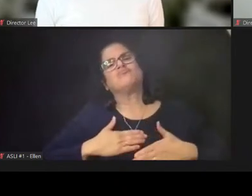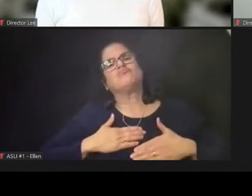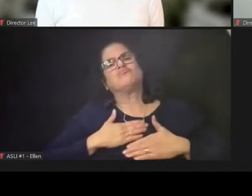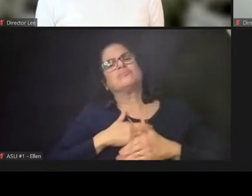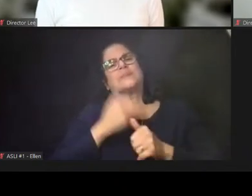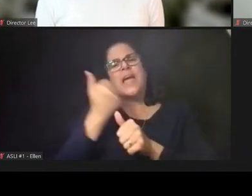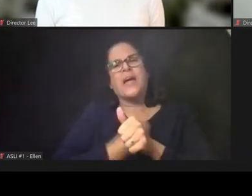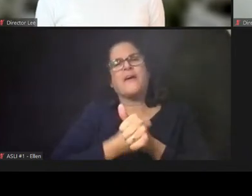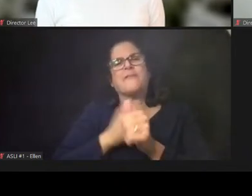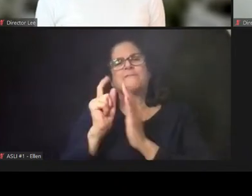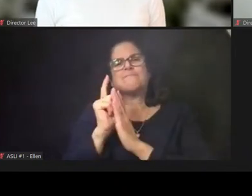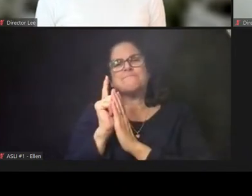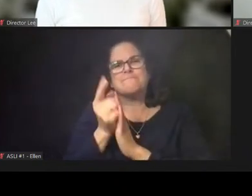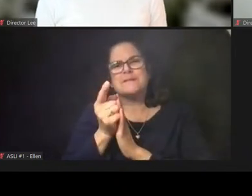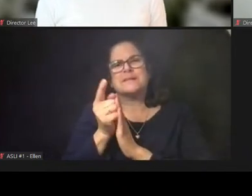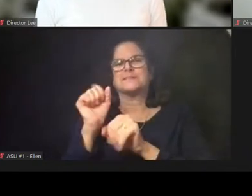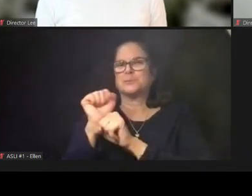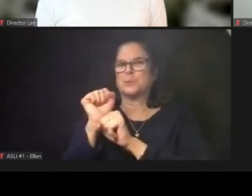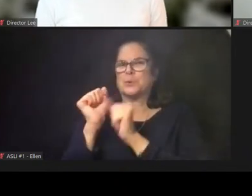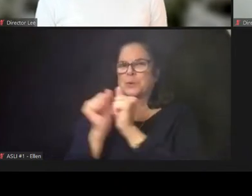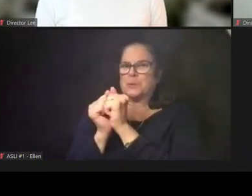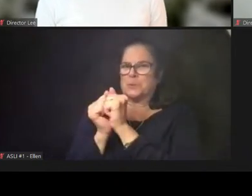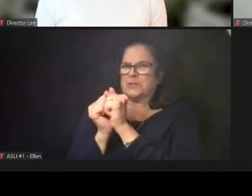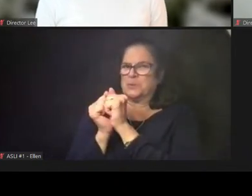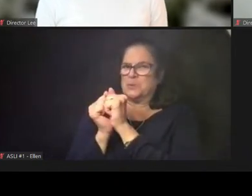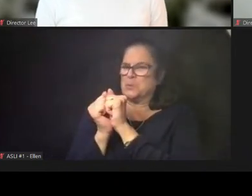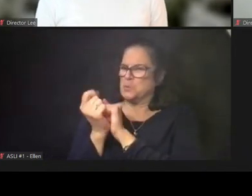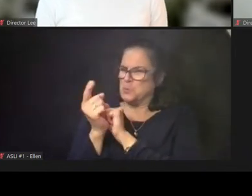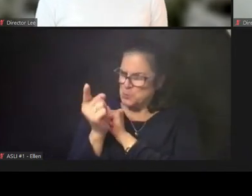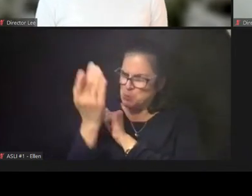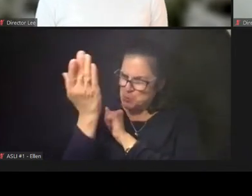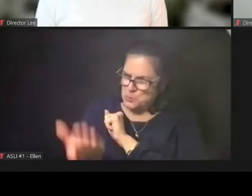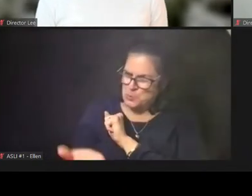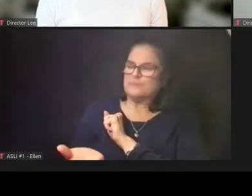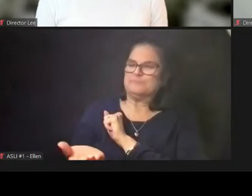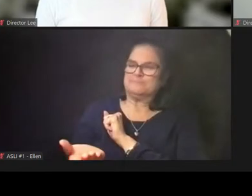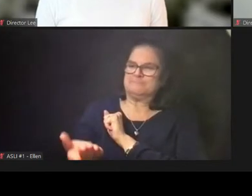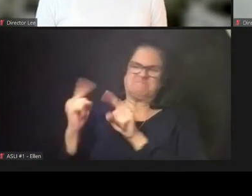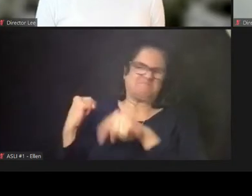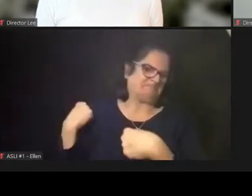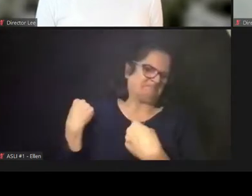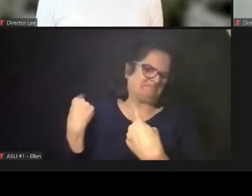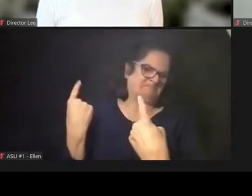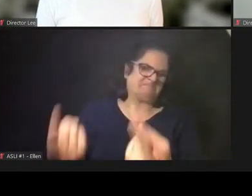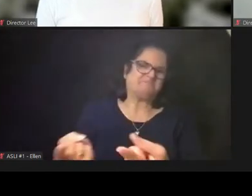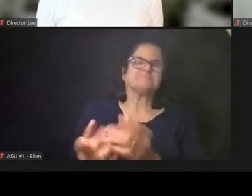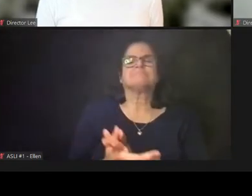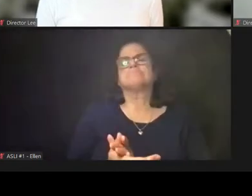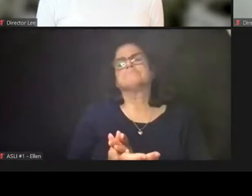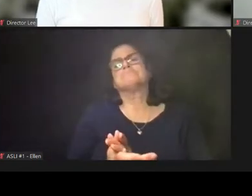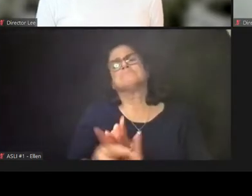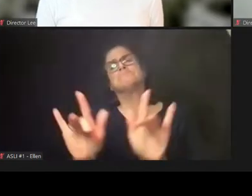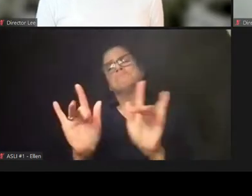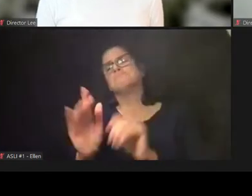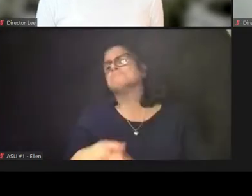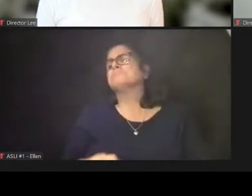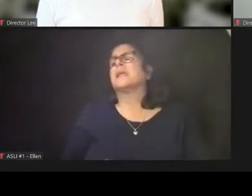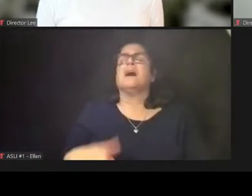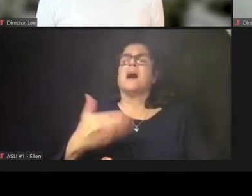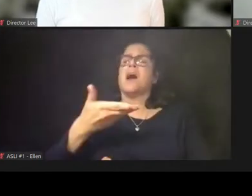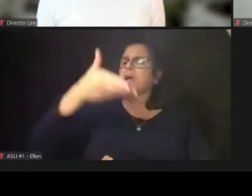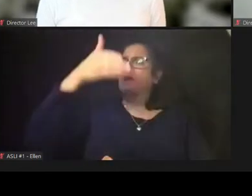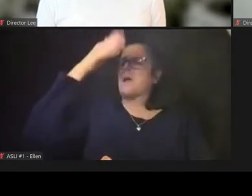minute that I have spent working with you during the course of my career at CTA. And with that, I wish you Godspeed in your